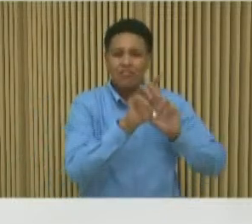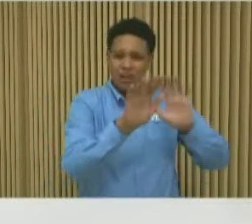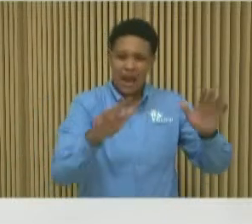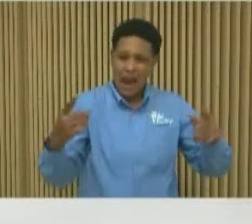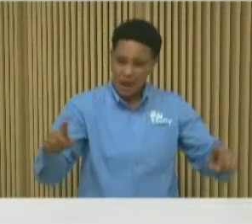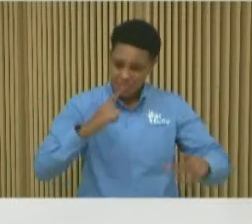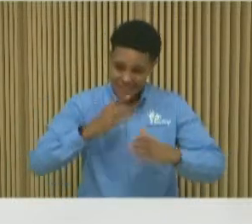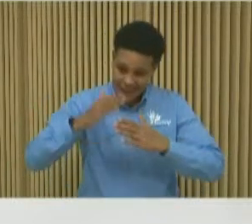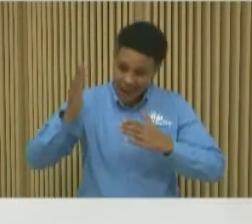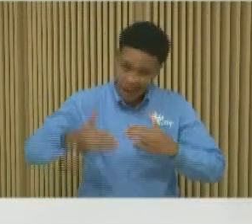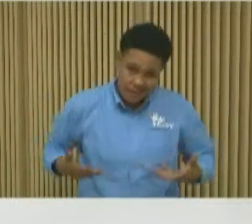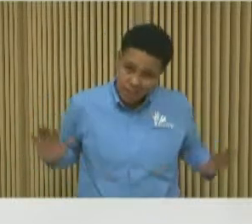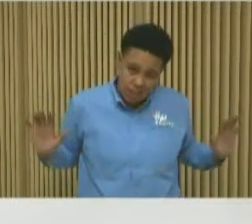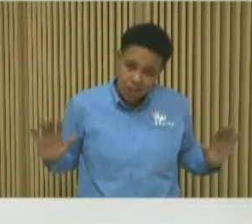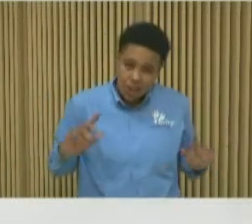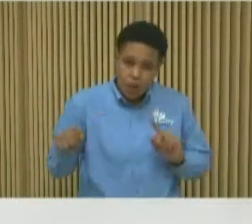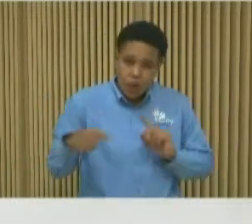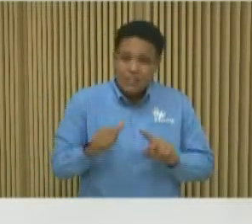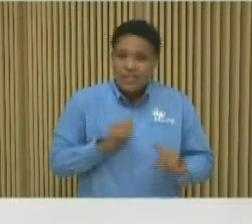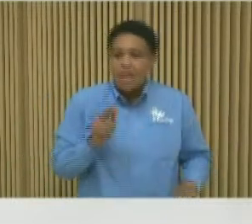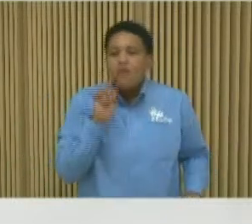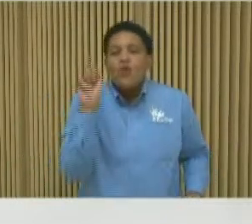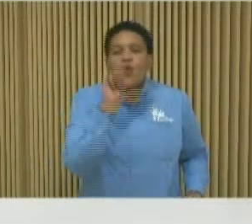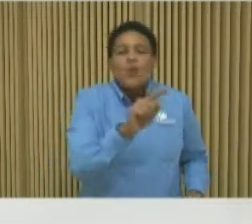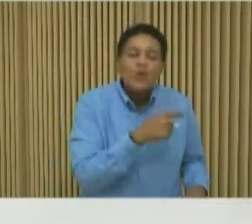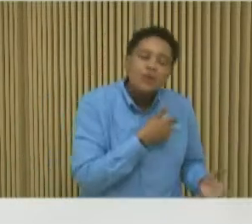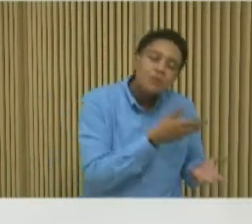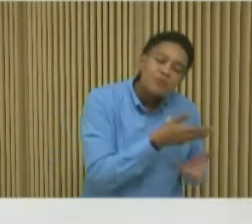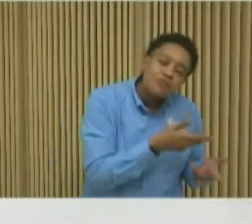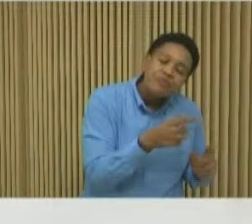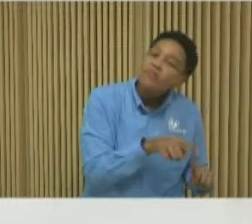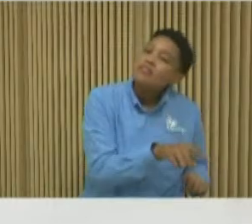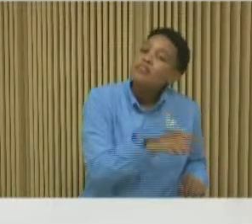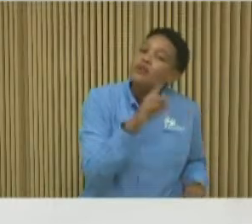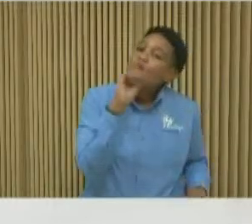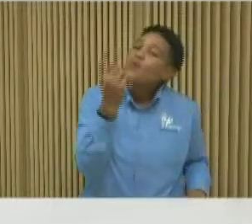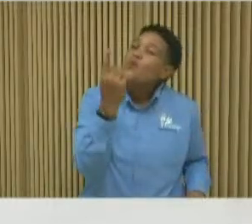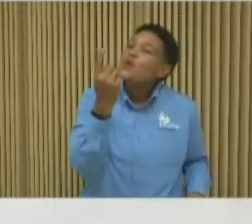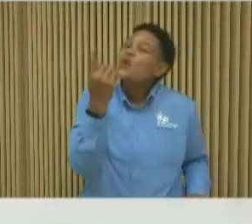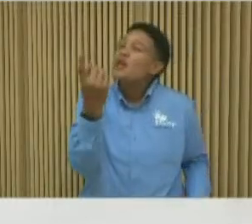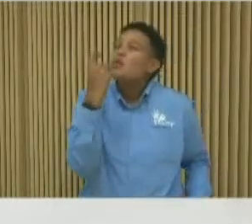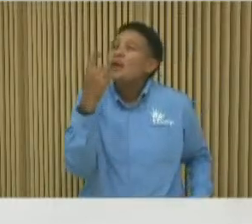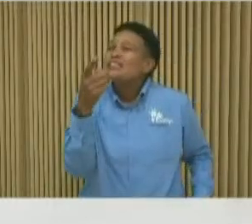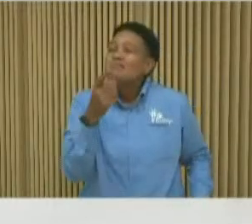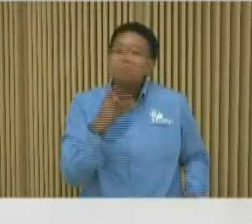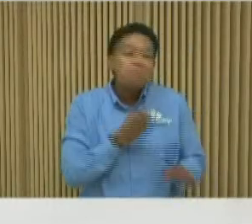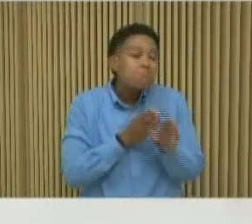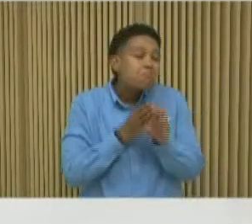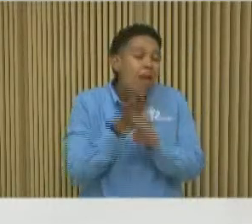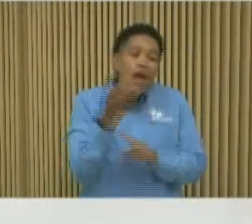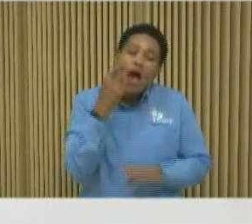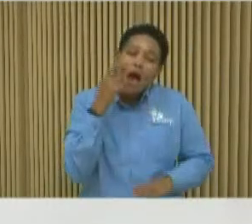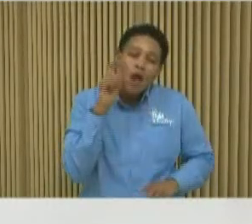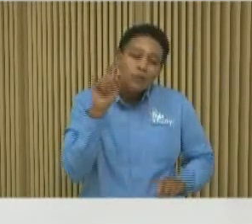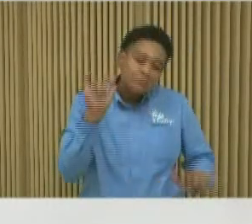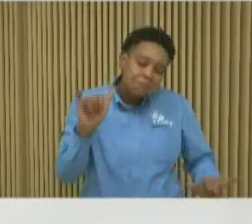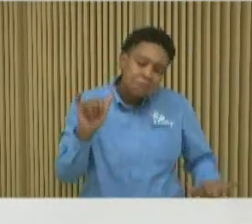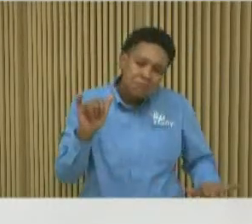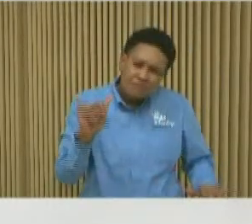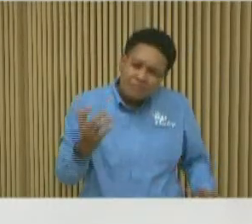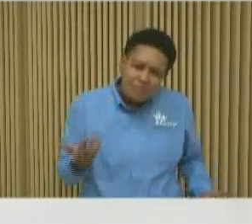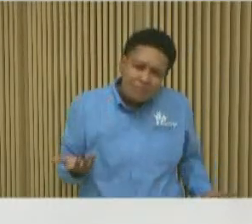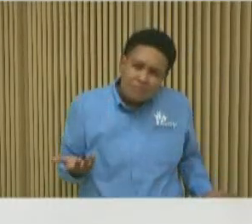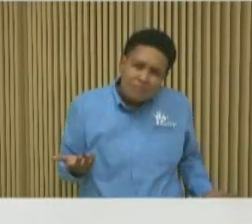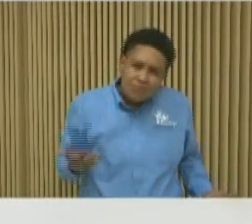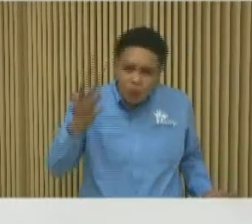at the end of it, when I go to address them, the main question they ask me, why are